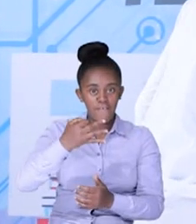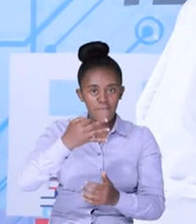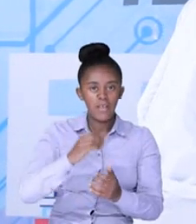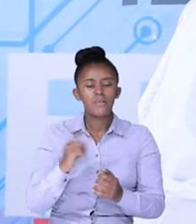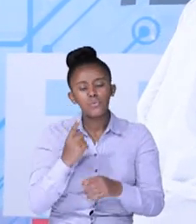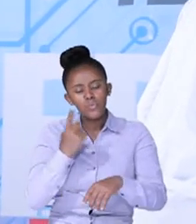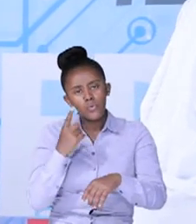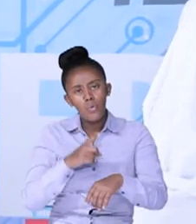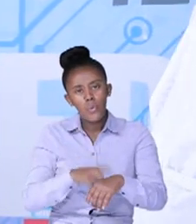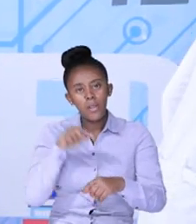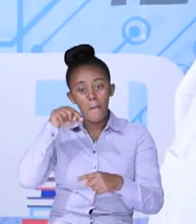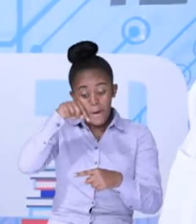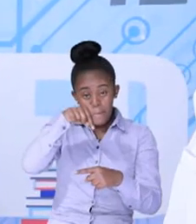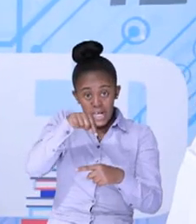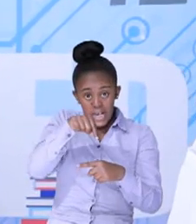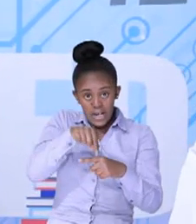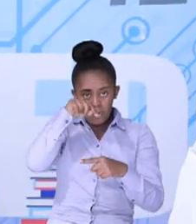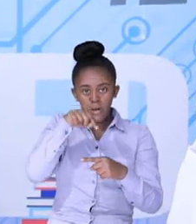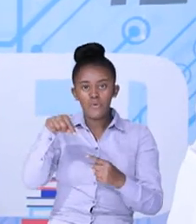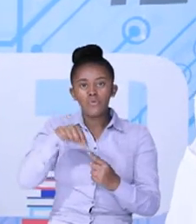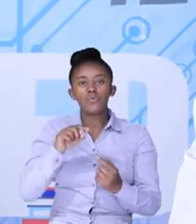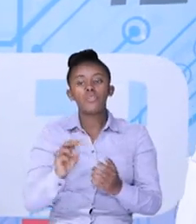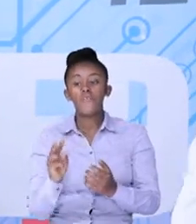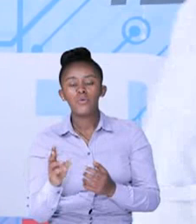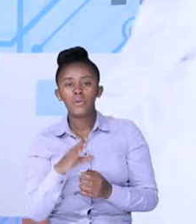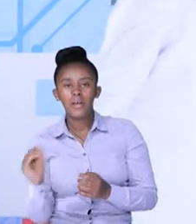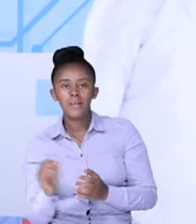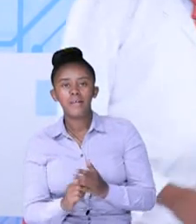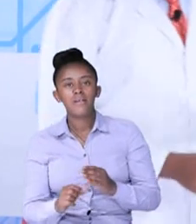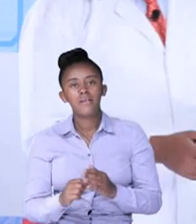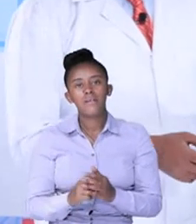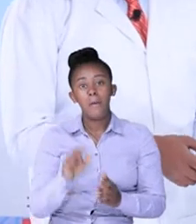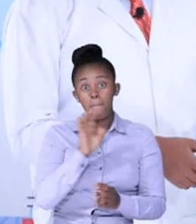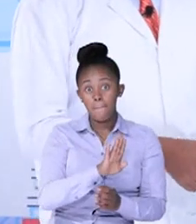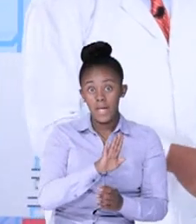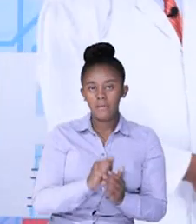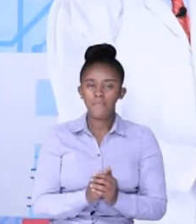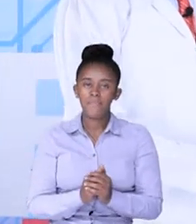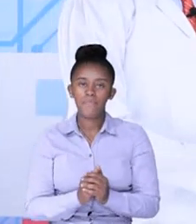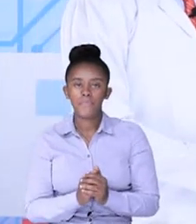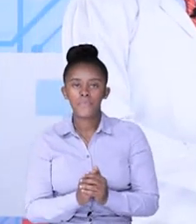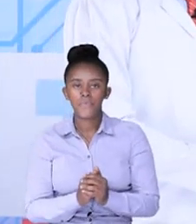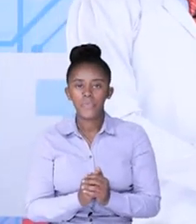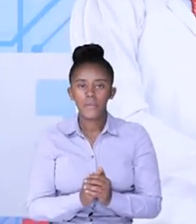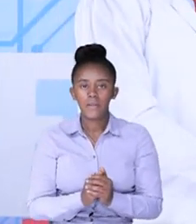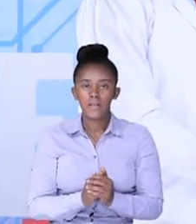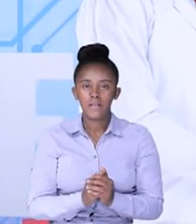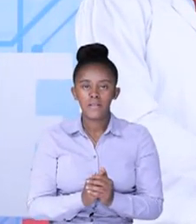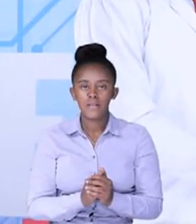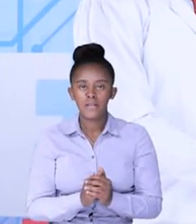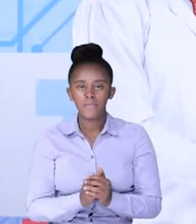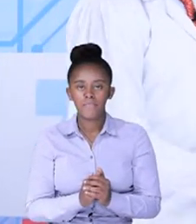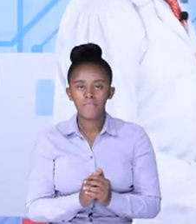is always perpendicular to both the velocity V and the magnetic field B. So let's try to see it